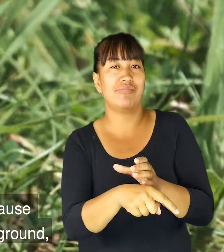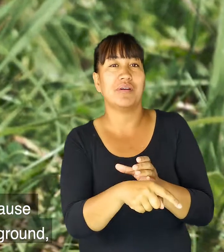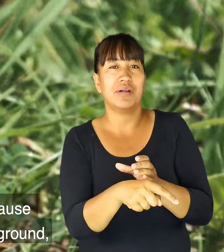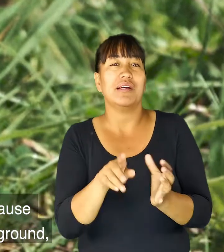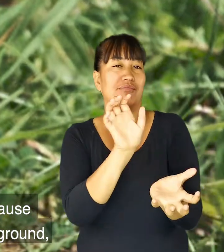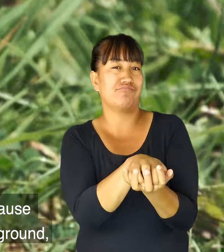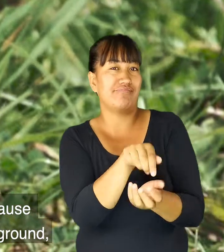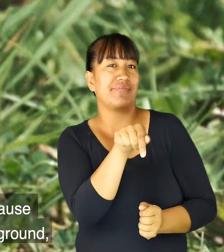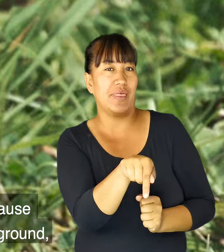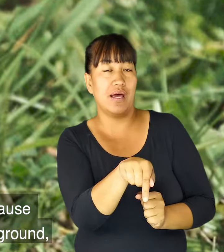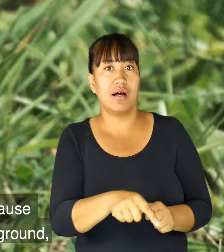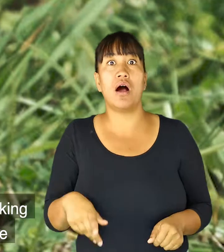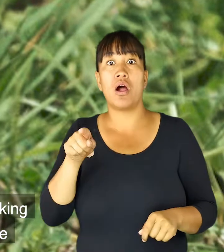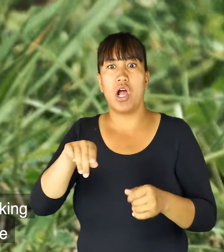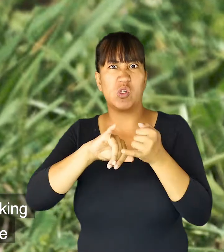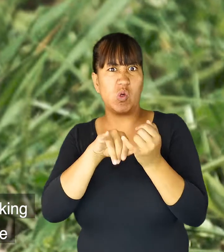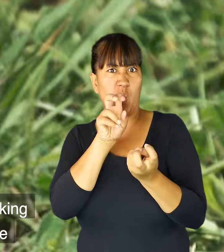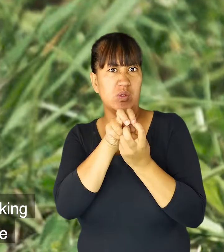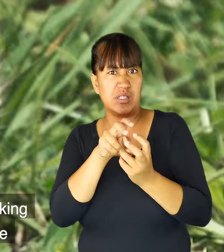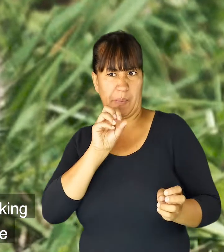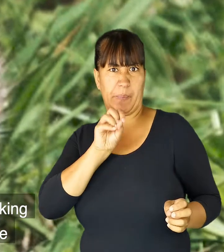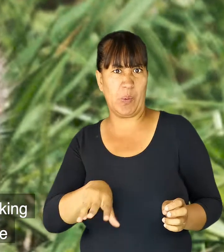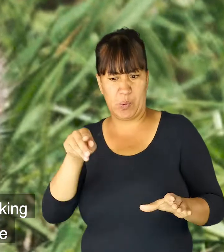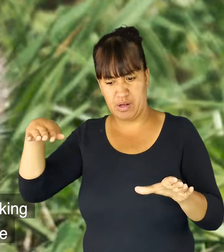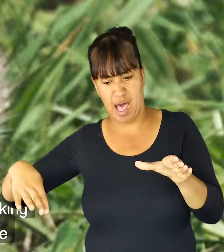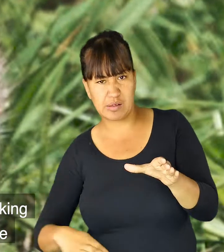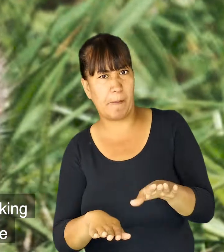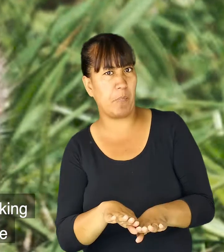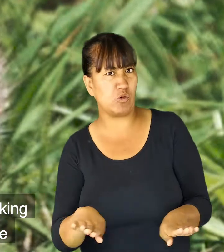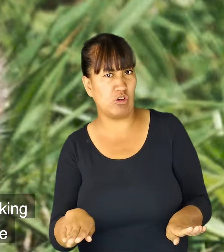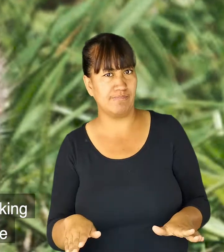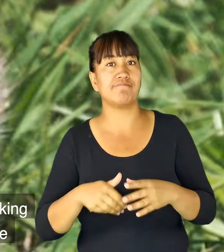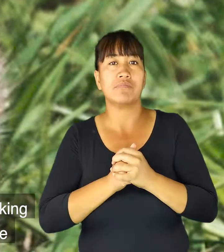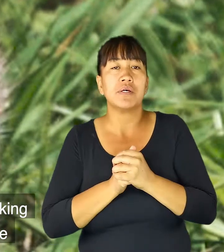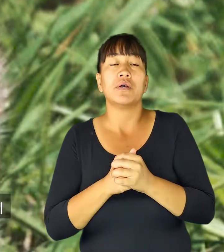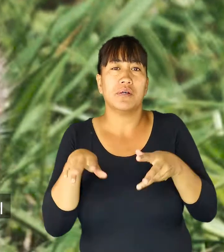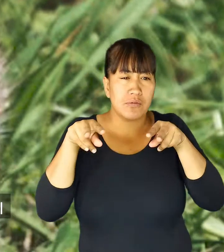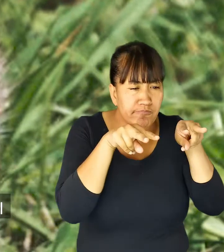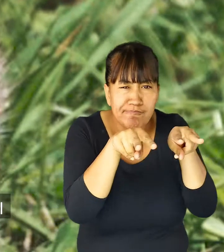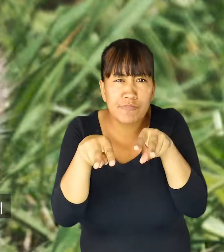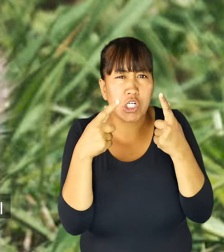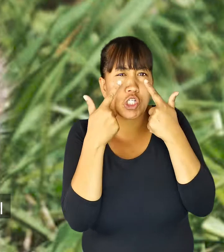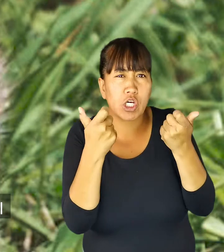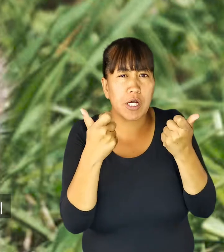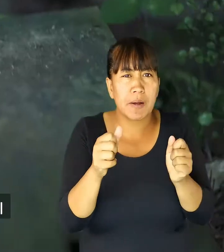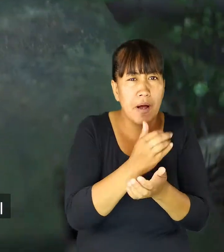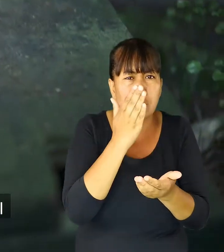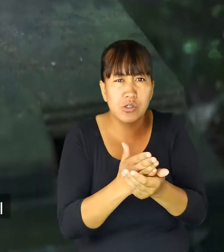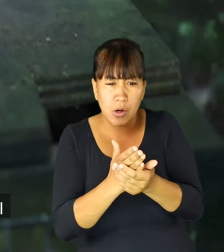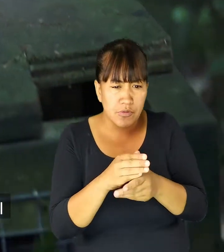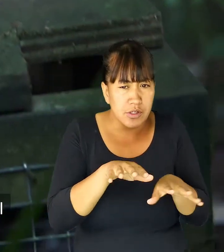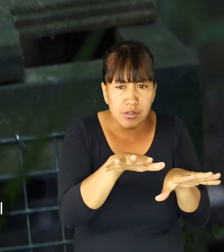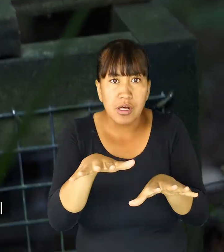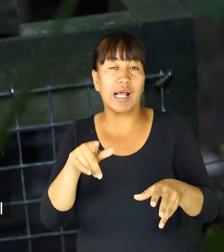just don't go on the ground, they run up here. So I'm making it as easy as for him to come and have a look and get in there, but still keeping our